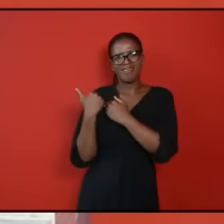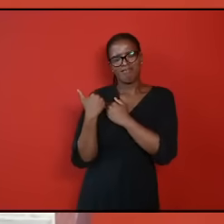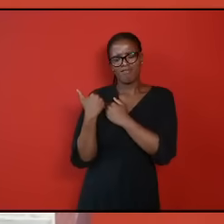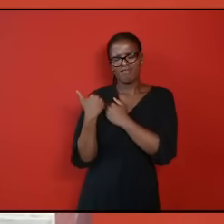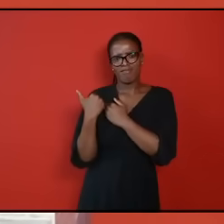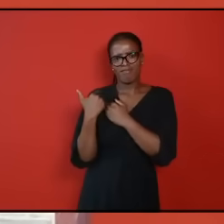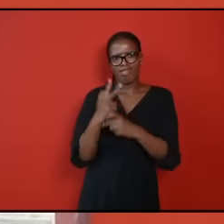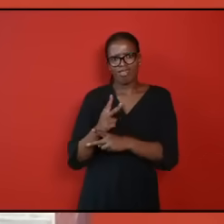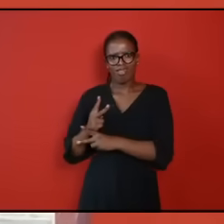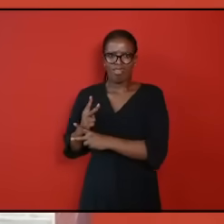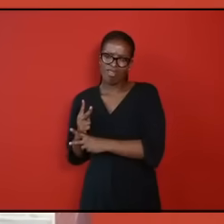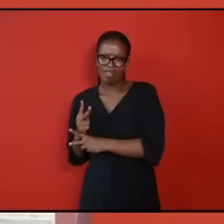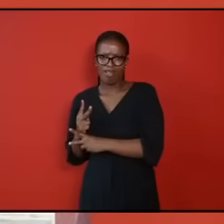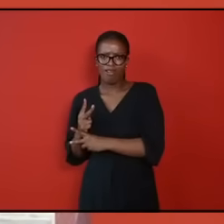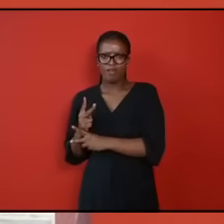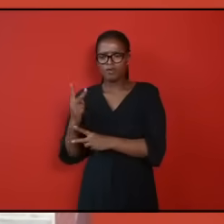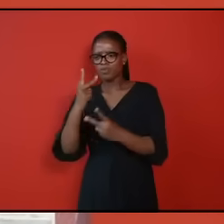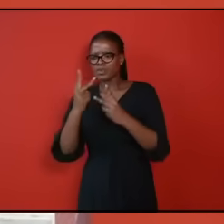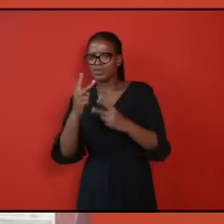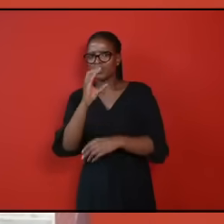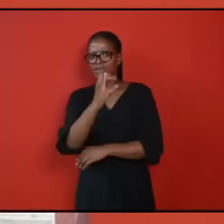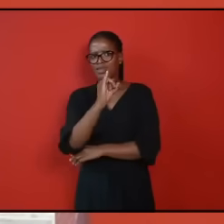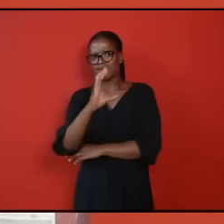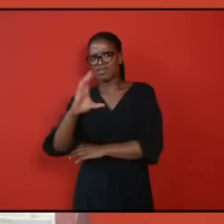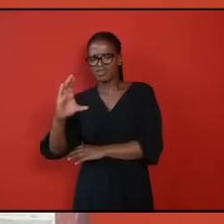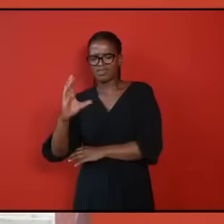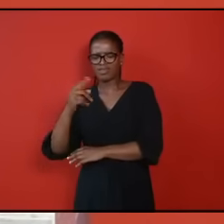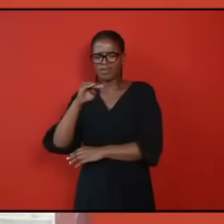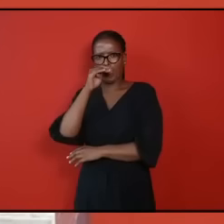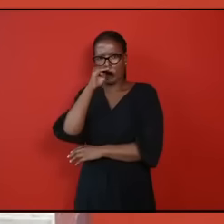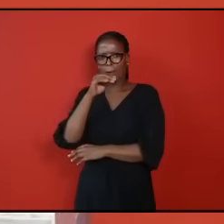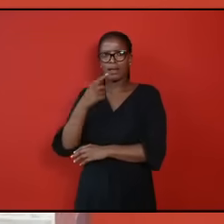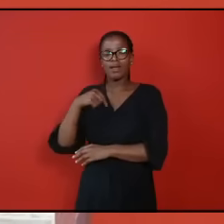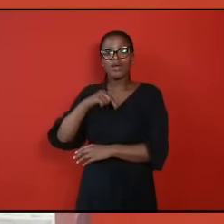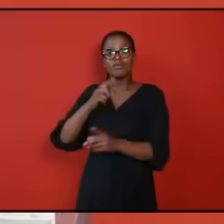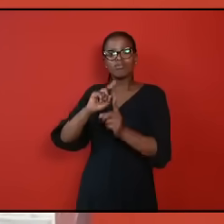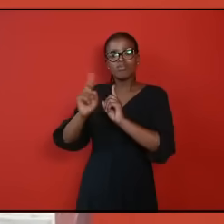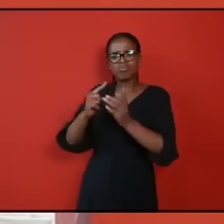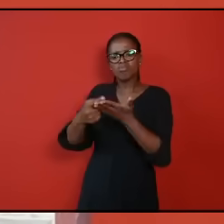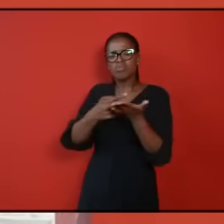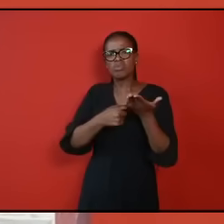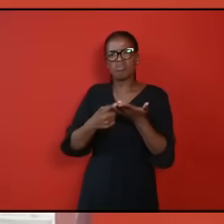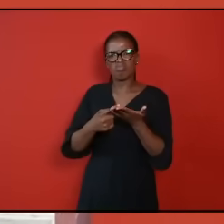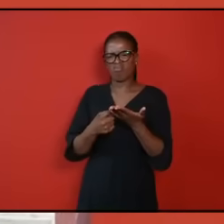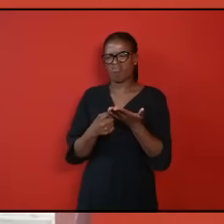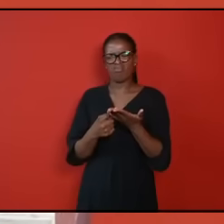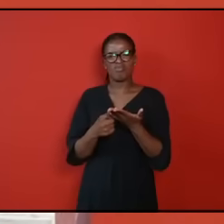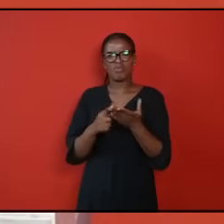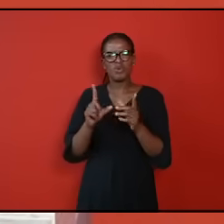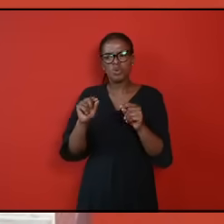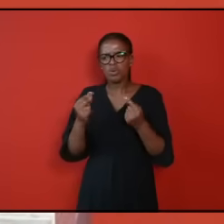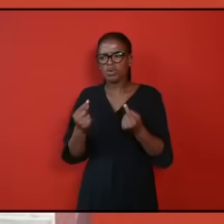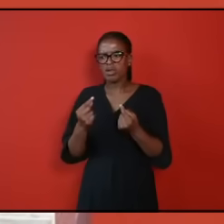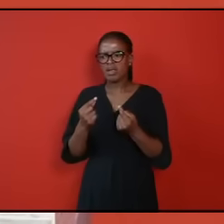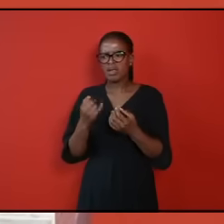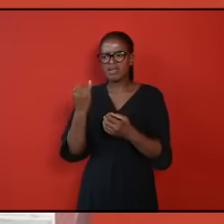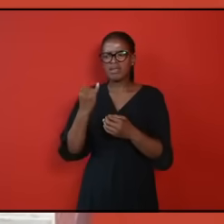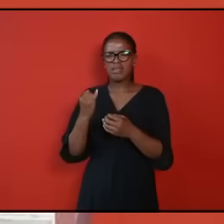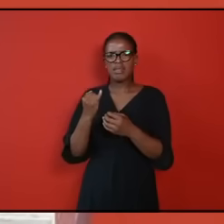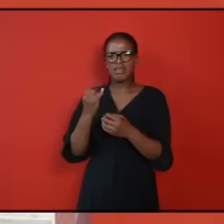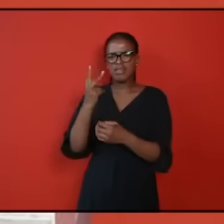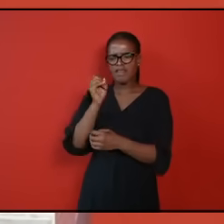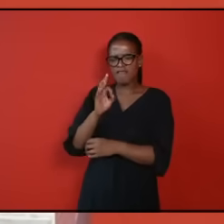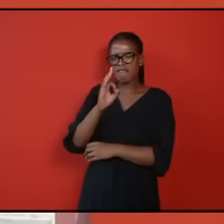There are facts in the IEC. It's not discrepancy. He's talking nonsense. There are facts in